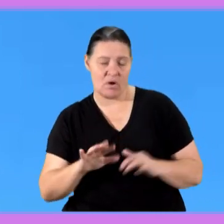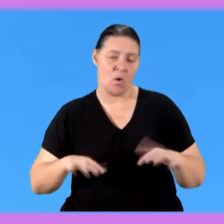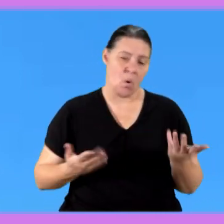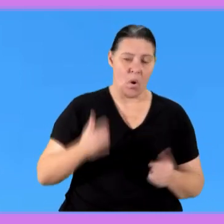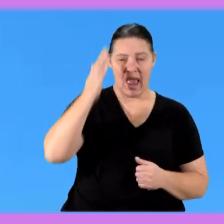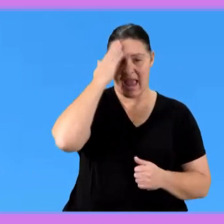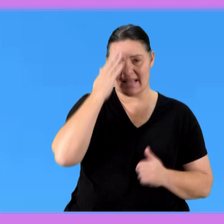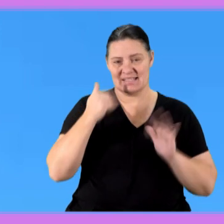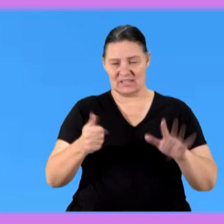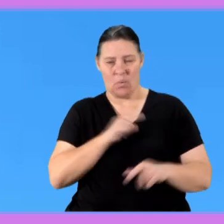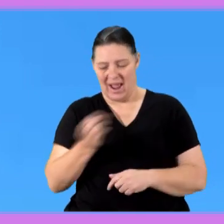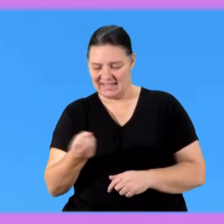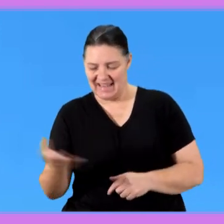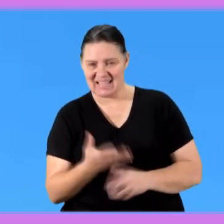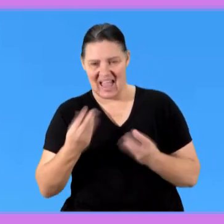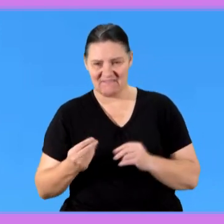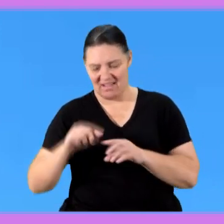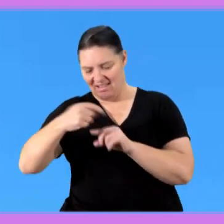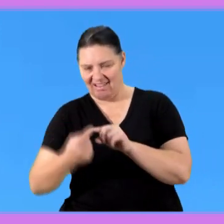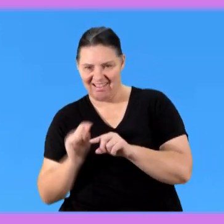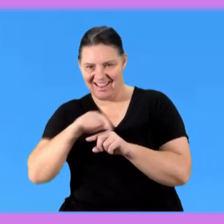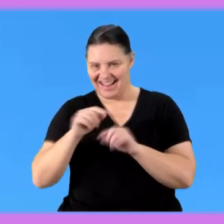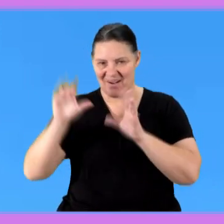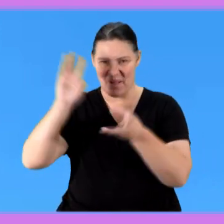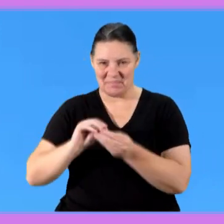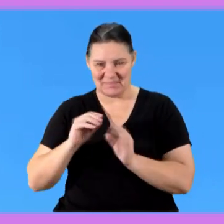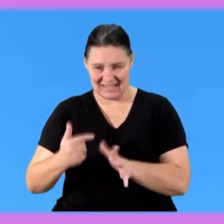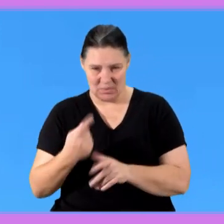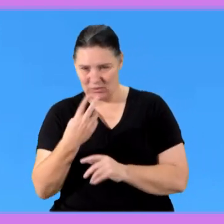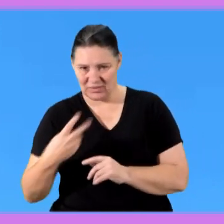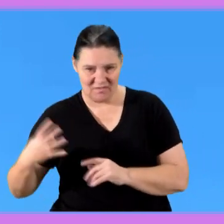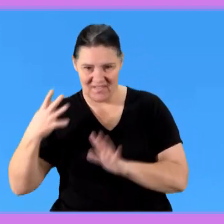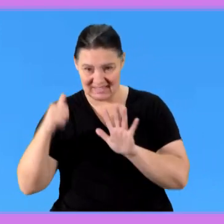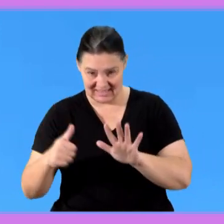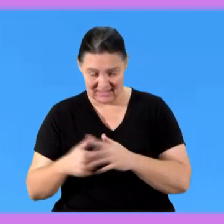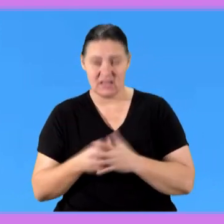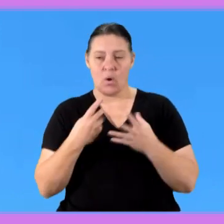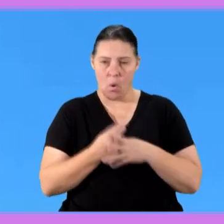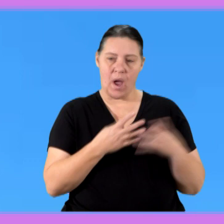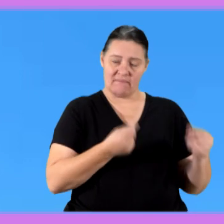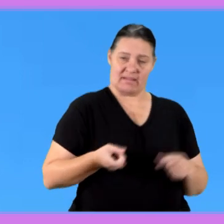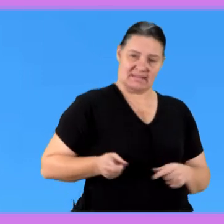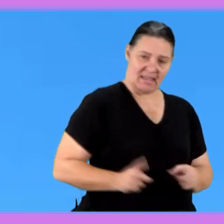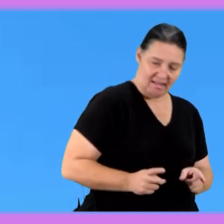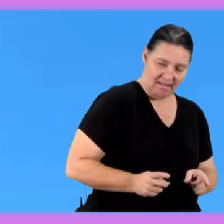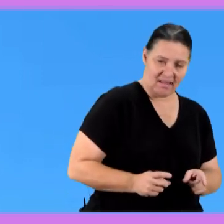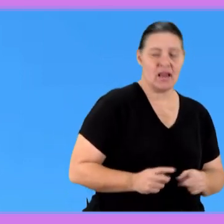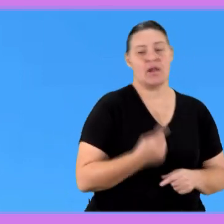or heads and 6. Can you see I combined the 2? Or I can have tails and